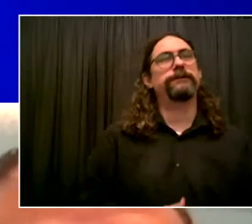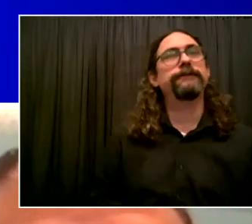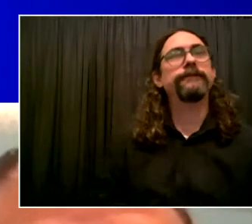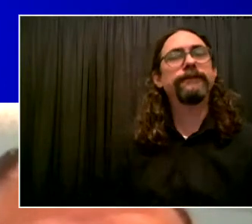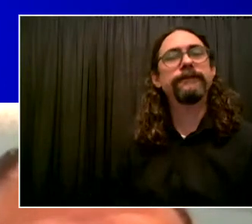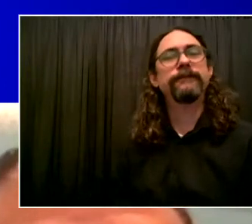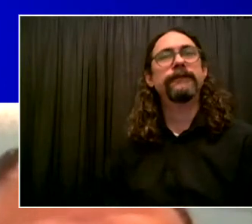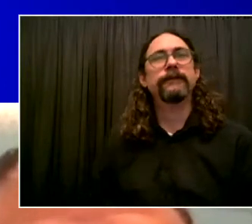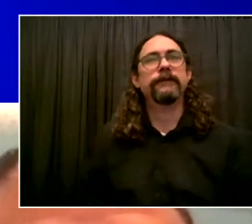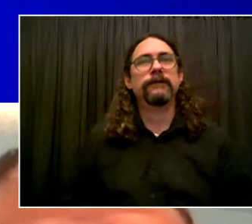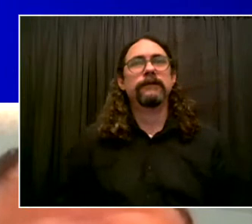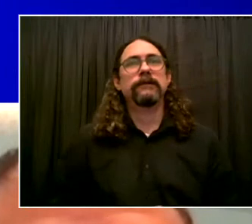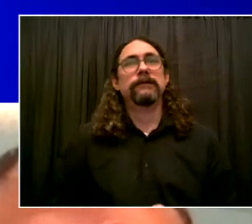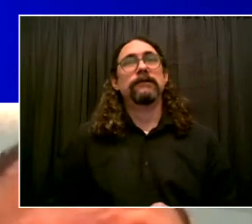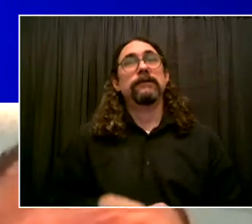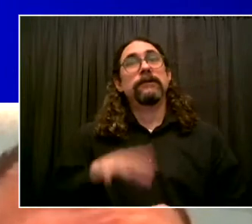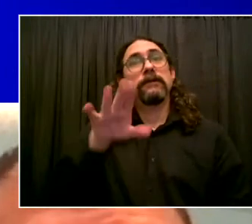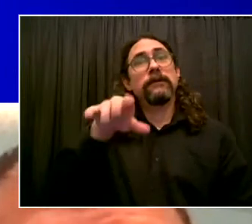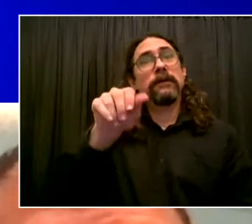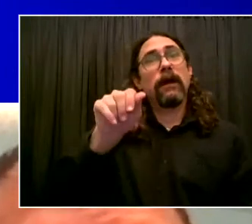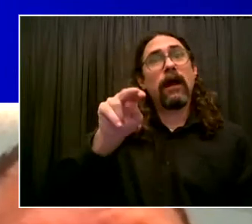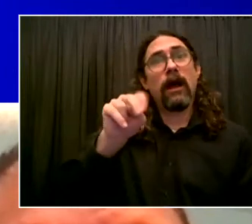Right now, New York City,